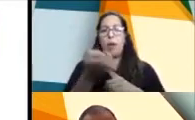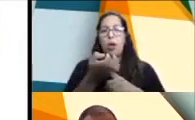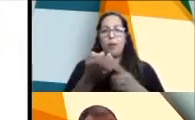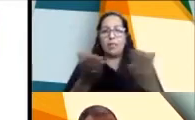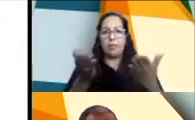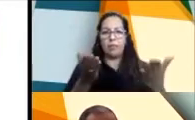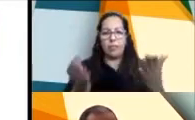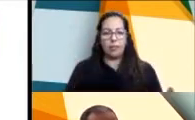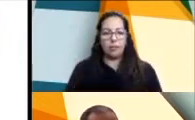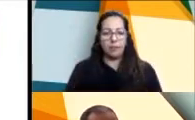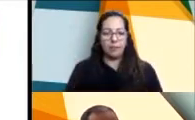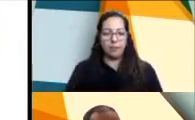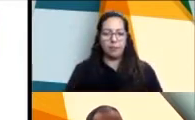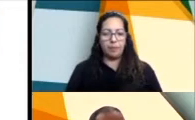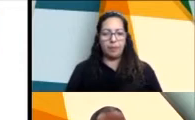environmental services.